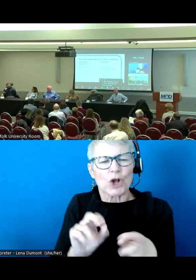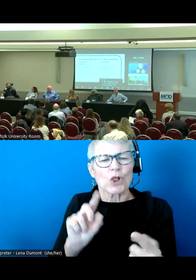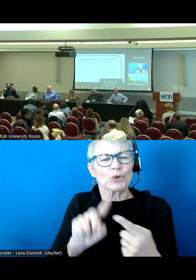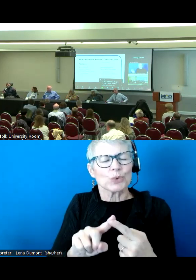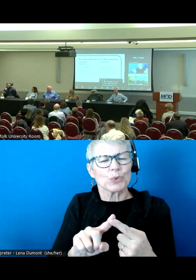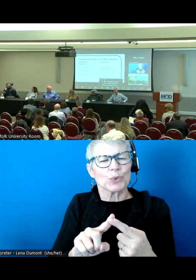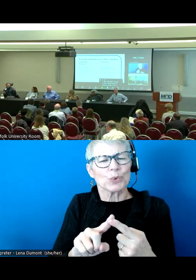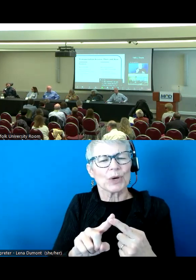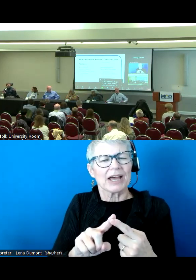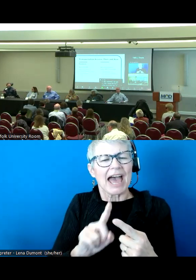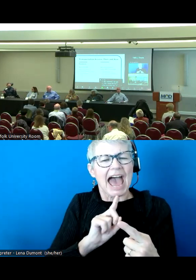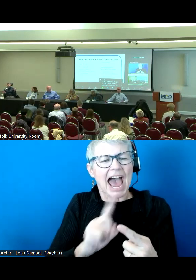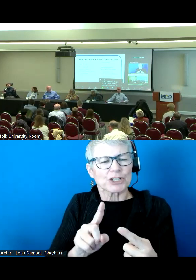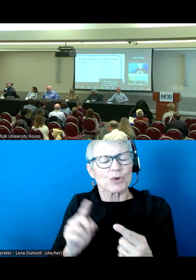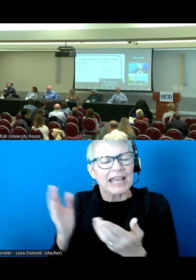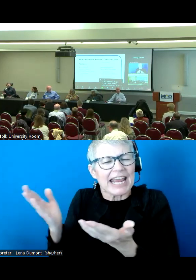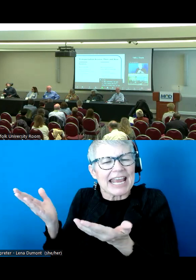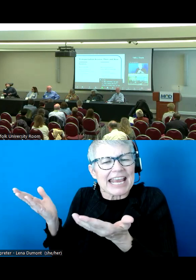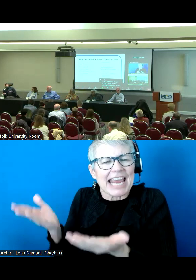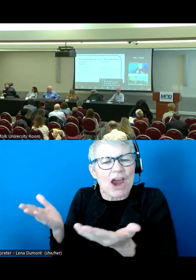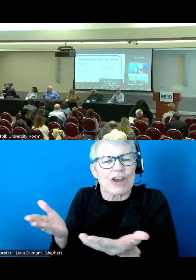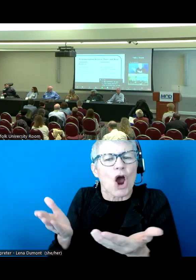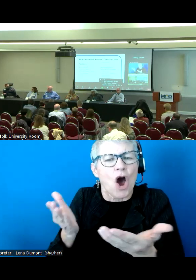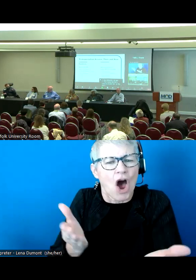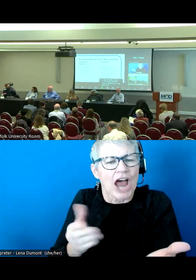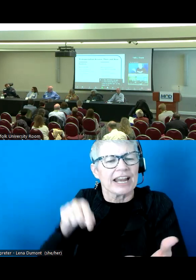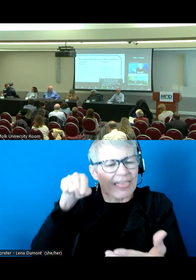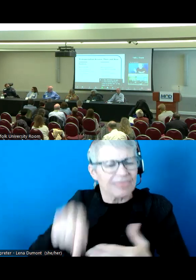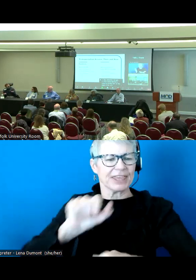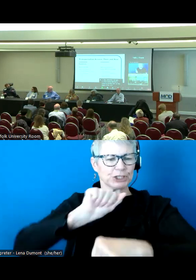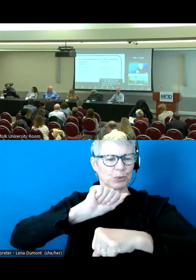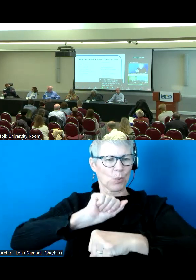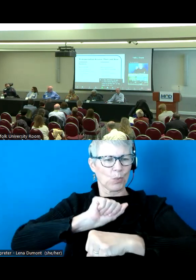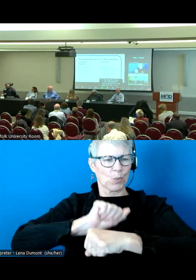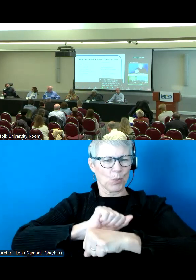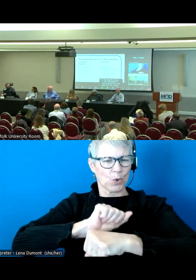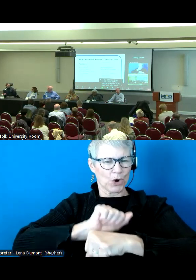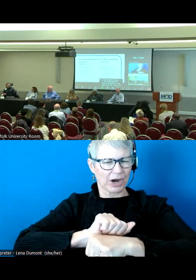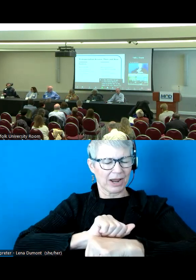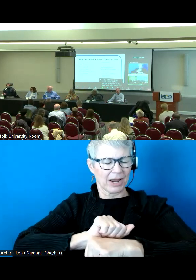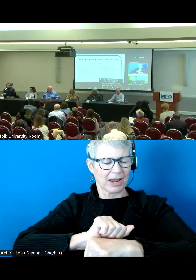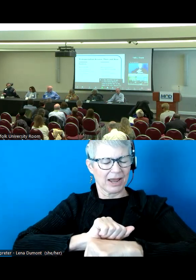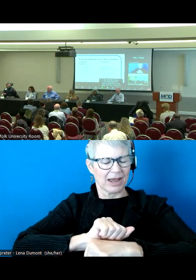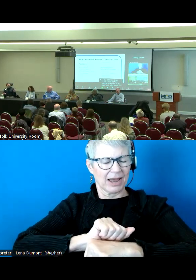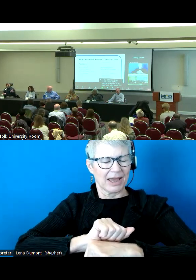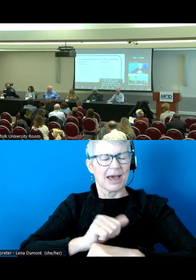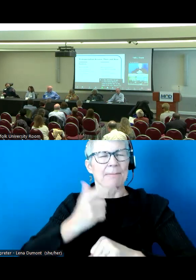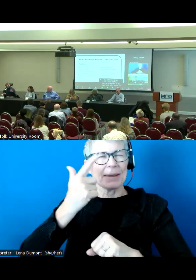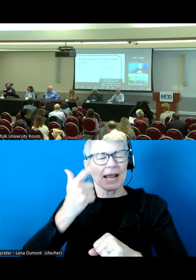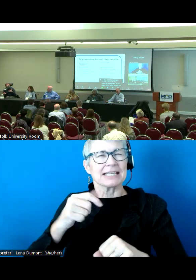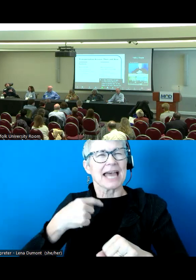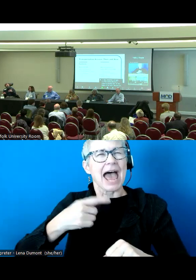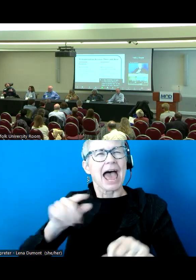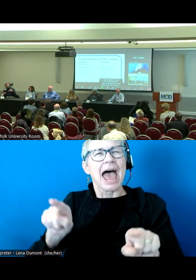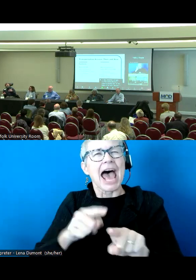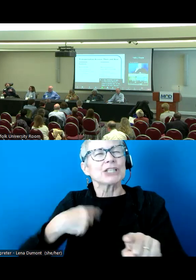the legacy of the work, because you will find even as we work to